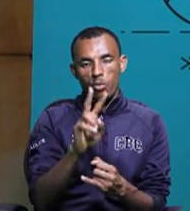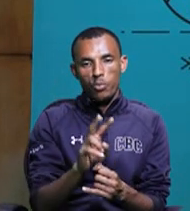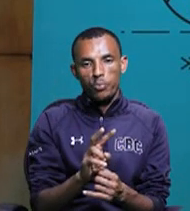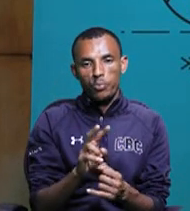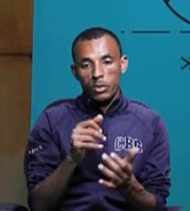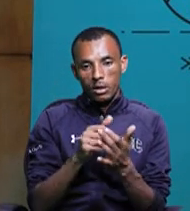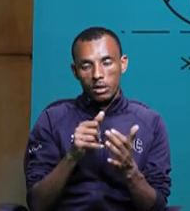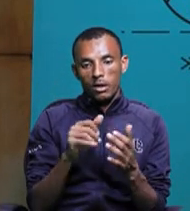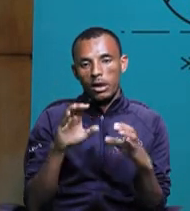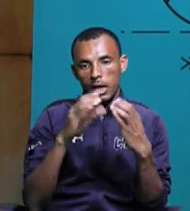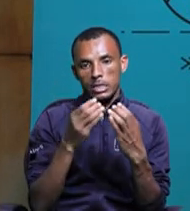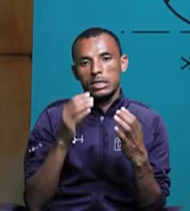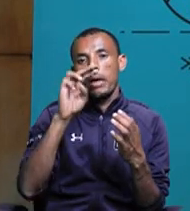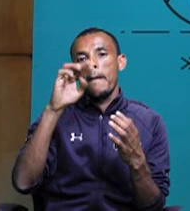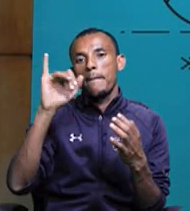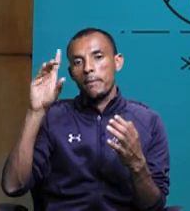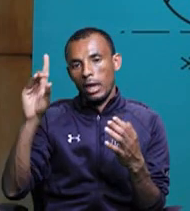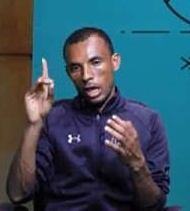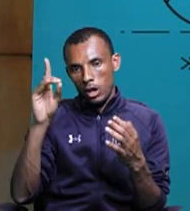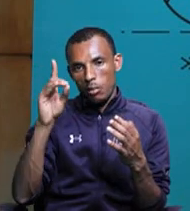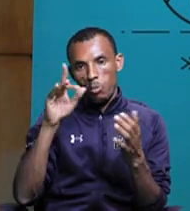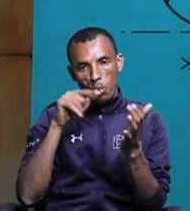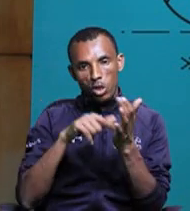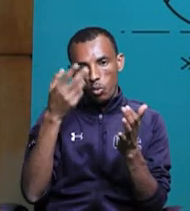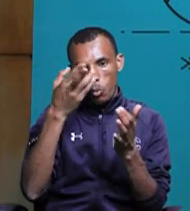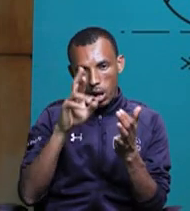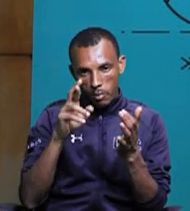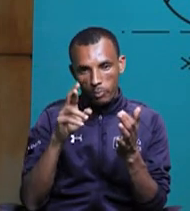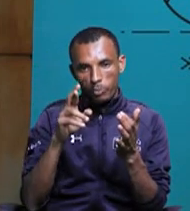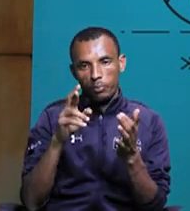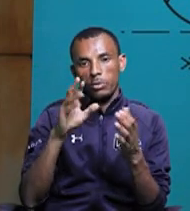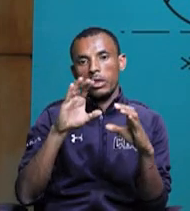midpoint. Class mark.